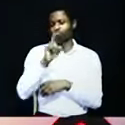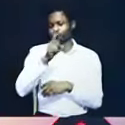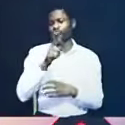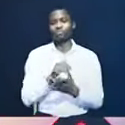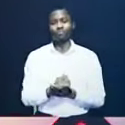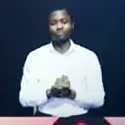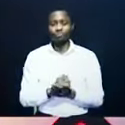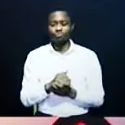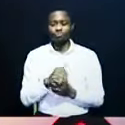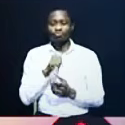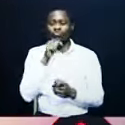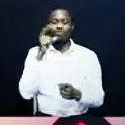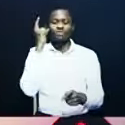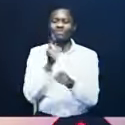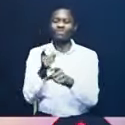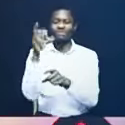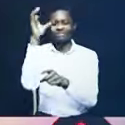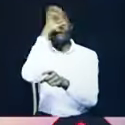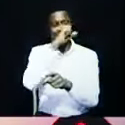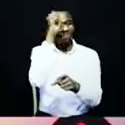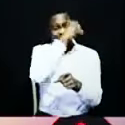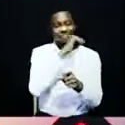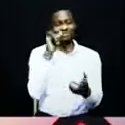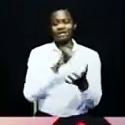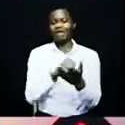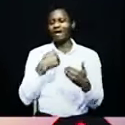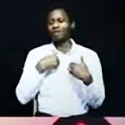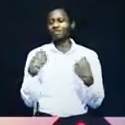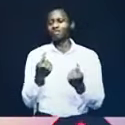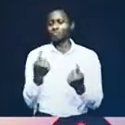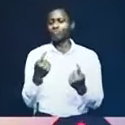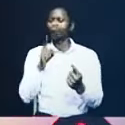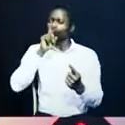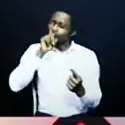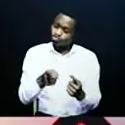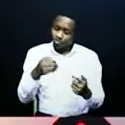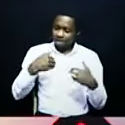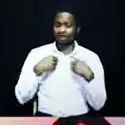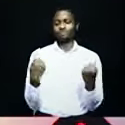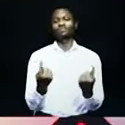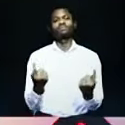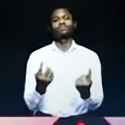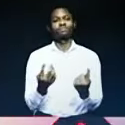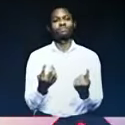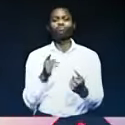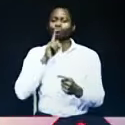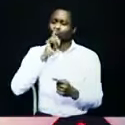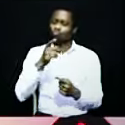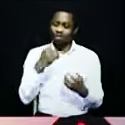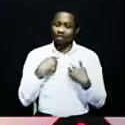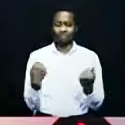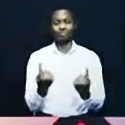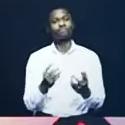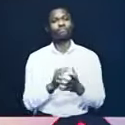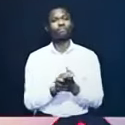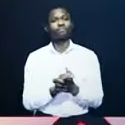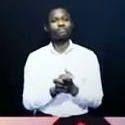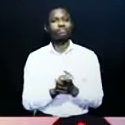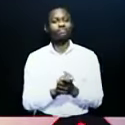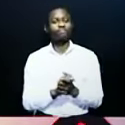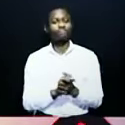not imaginary. It is real. It is real. And that